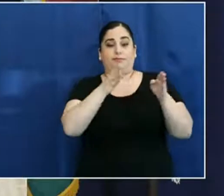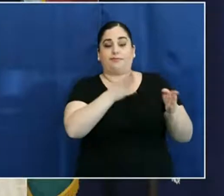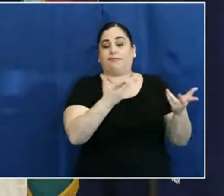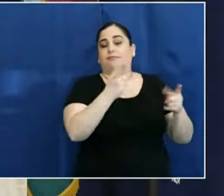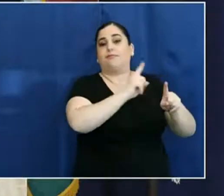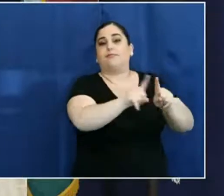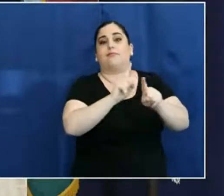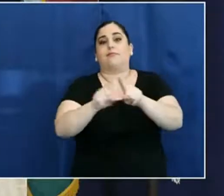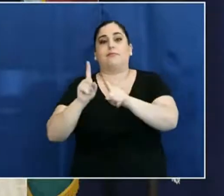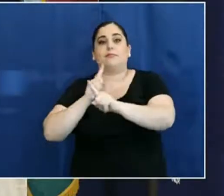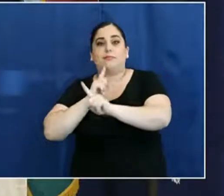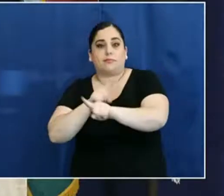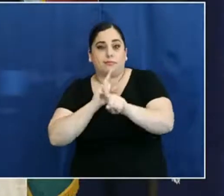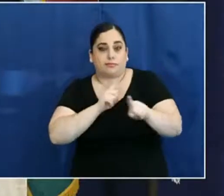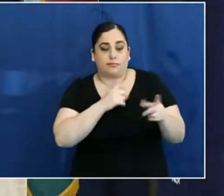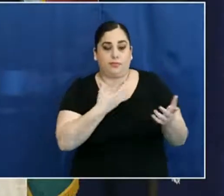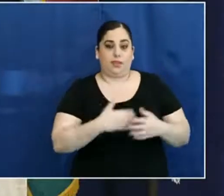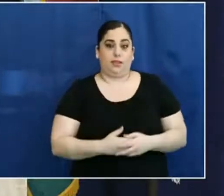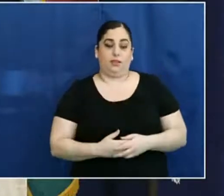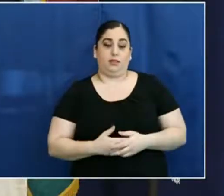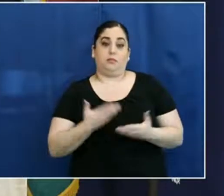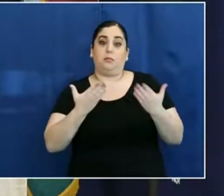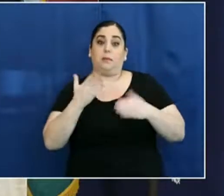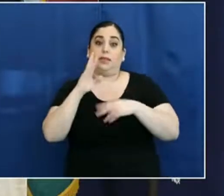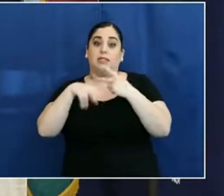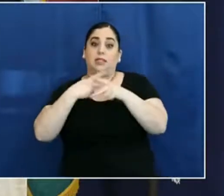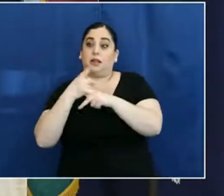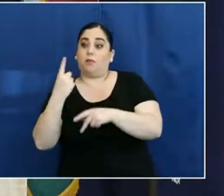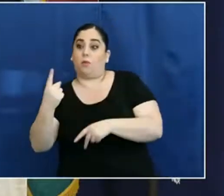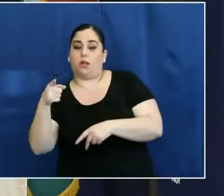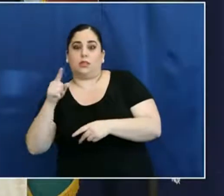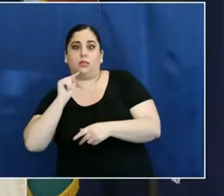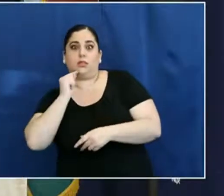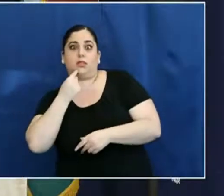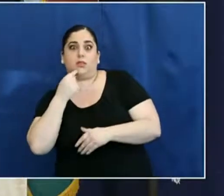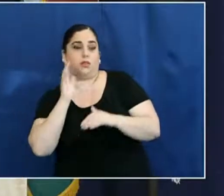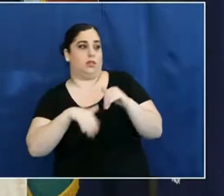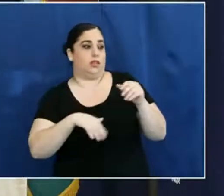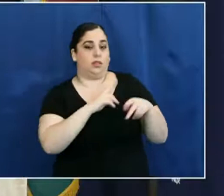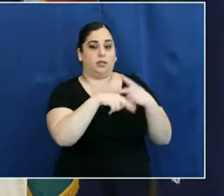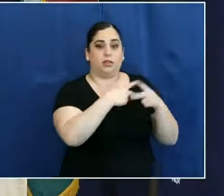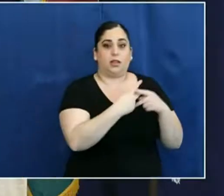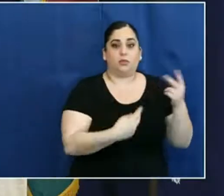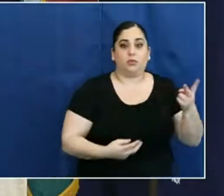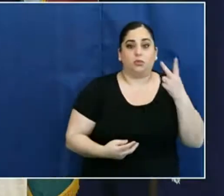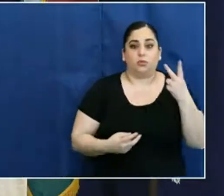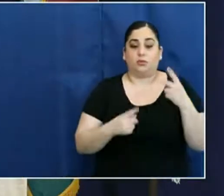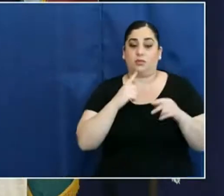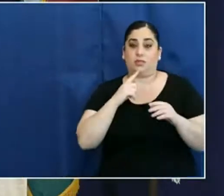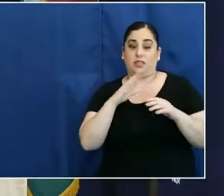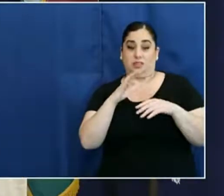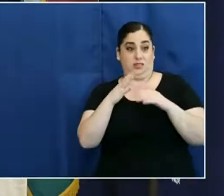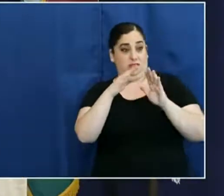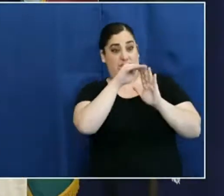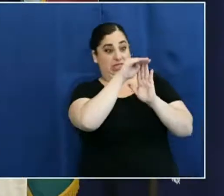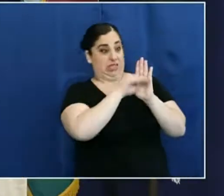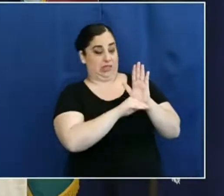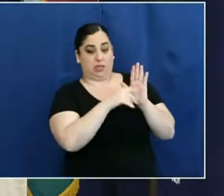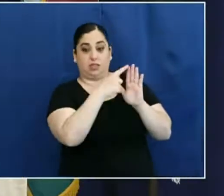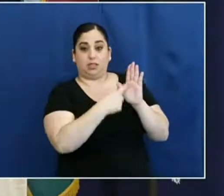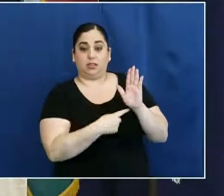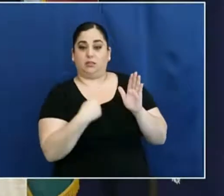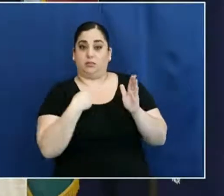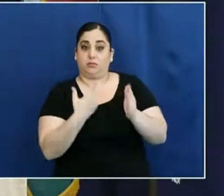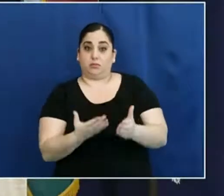be more severe with one than two. Those are just recommendations from the CDC, and we wanted to include all of the